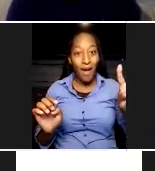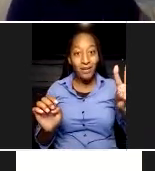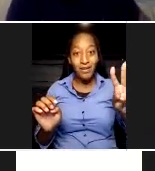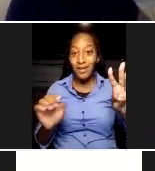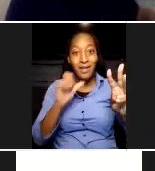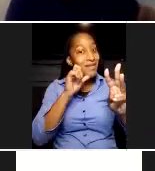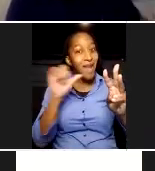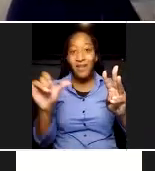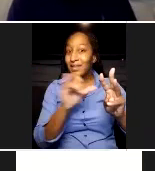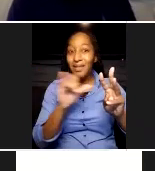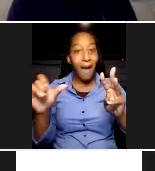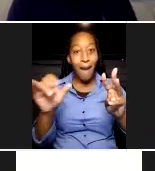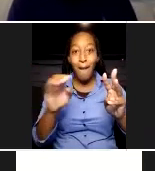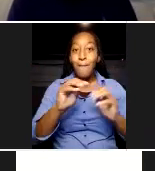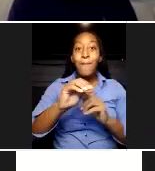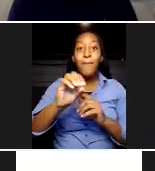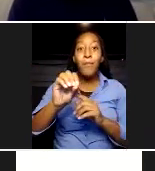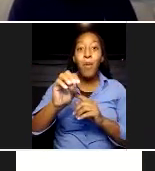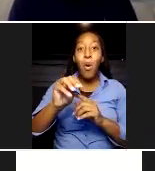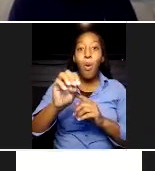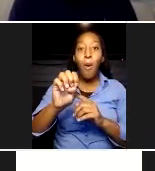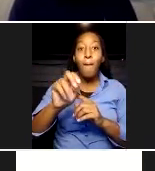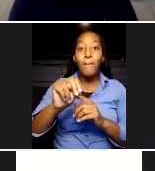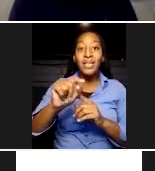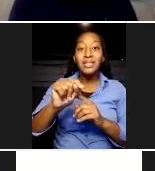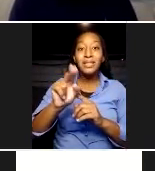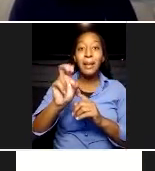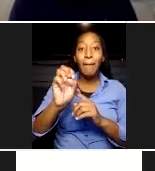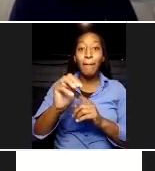momentum because their direction is different.